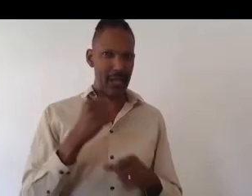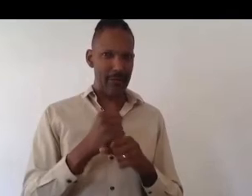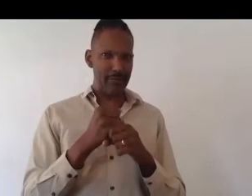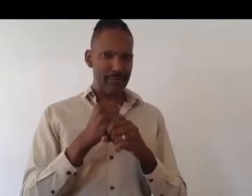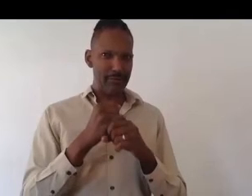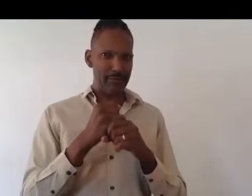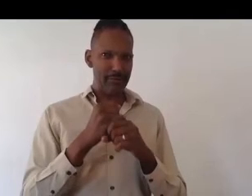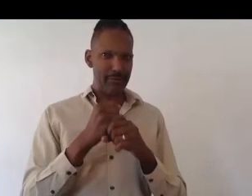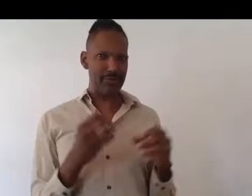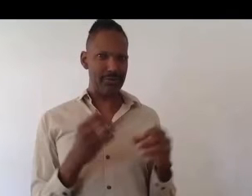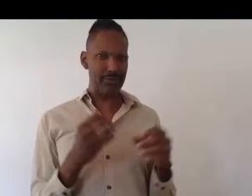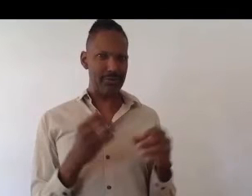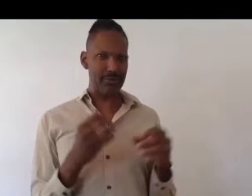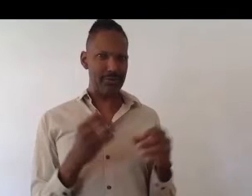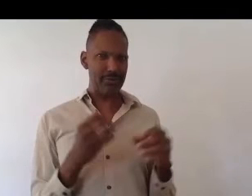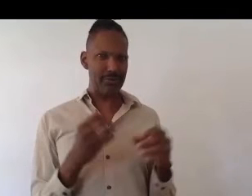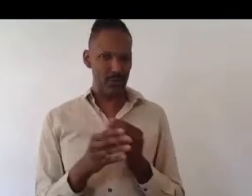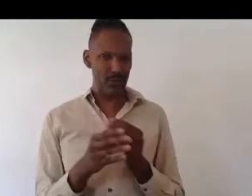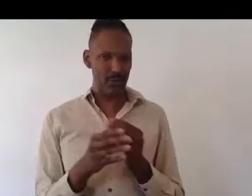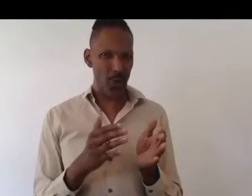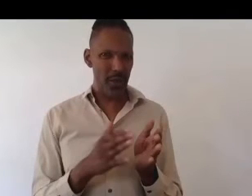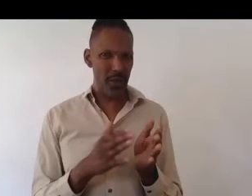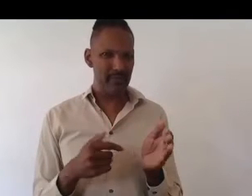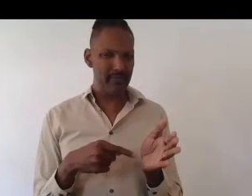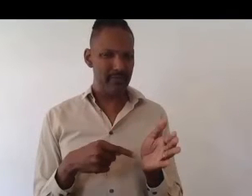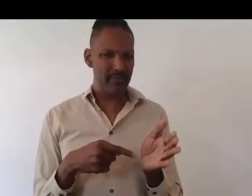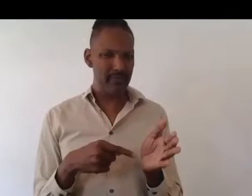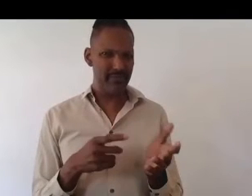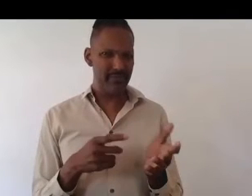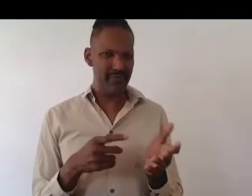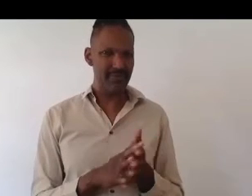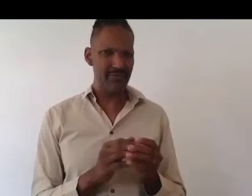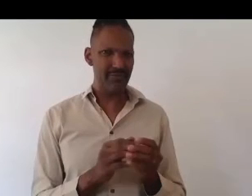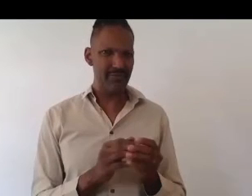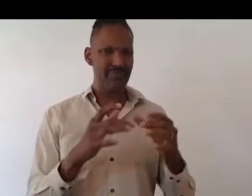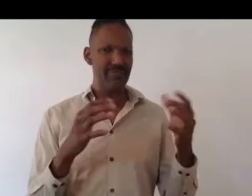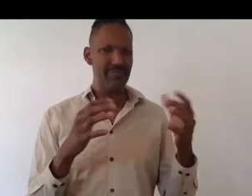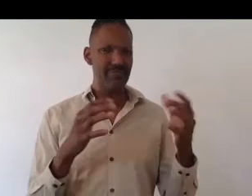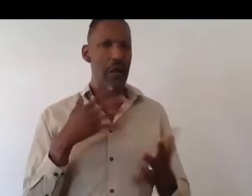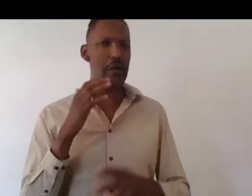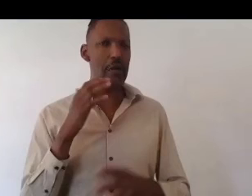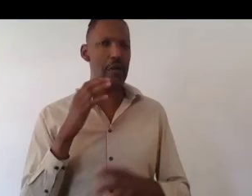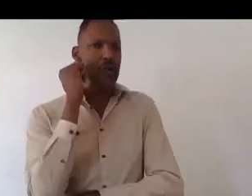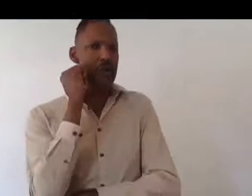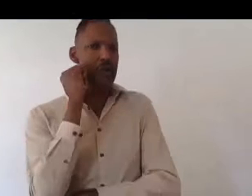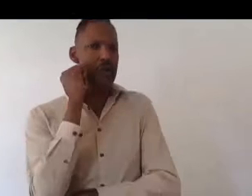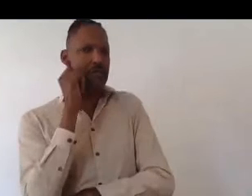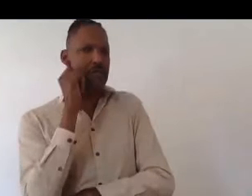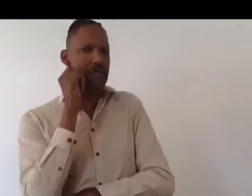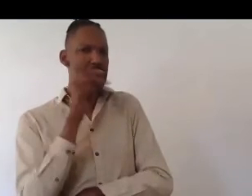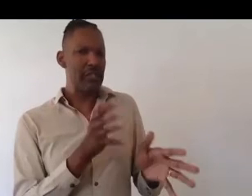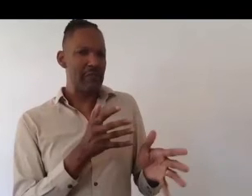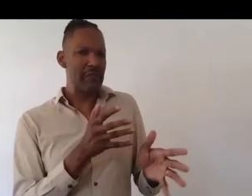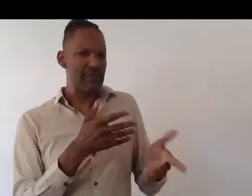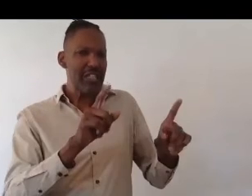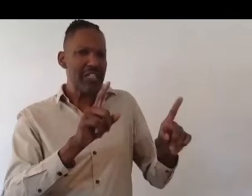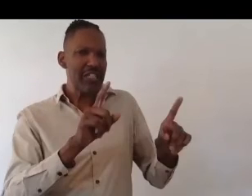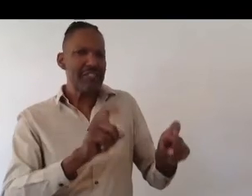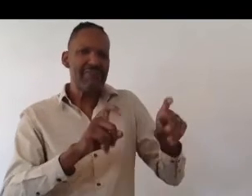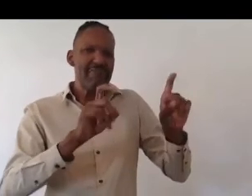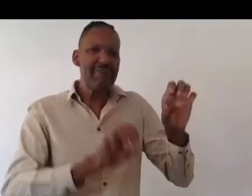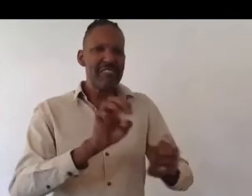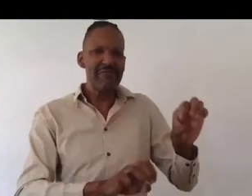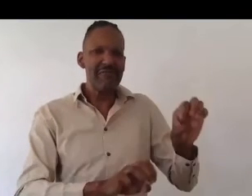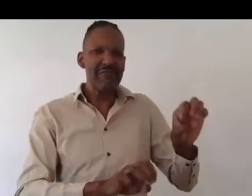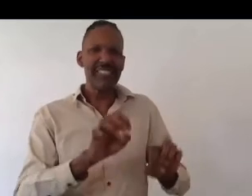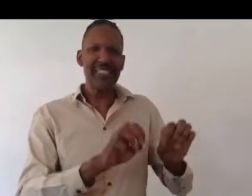It's sometimes challenging, but if we let them test out their ideas, even their wild ones, as long as it's safe, you will really